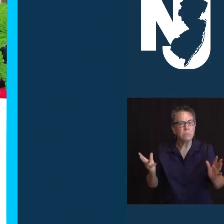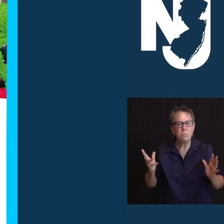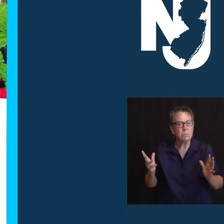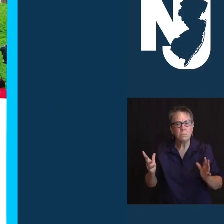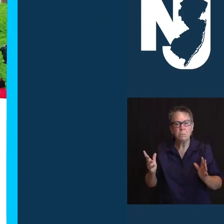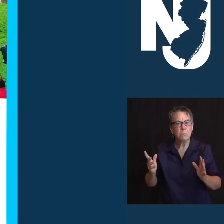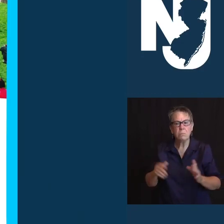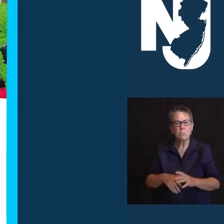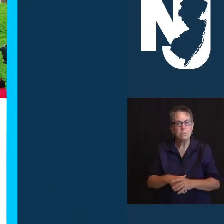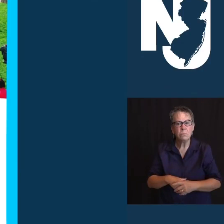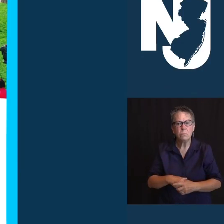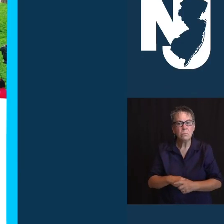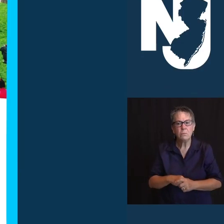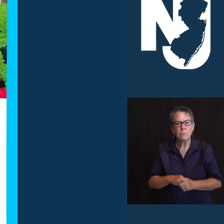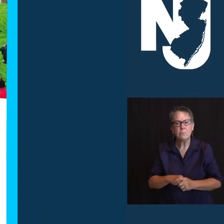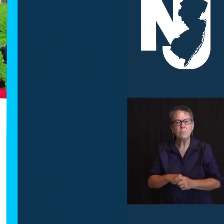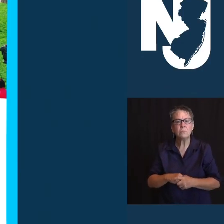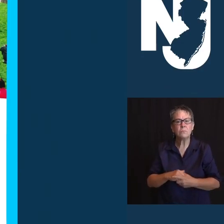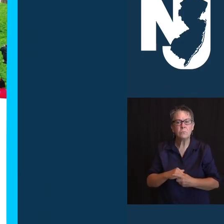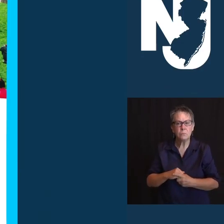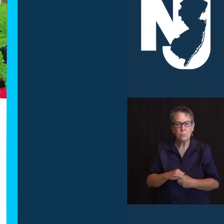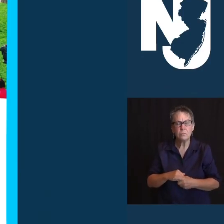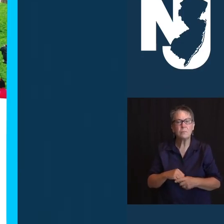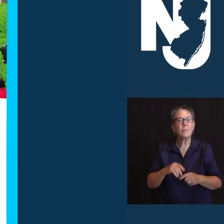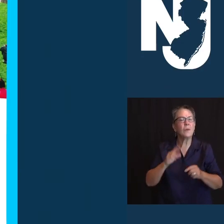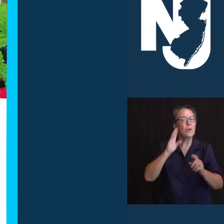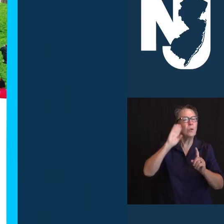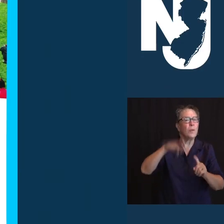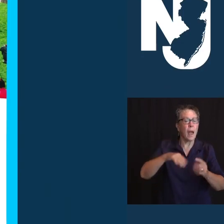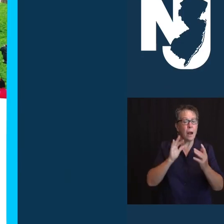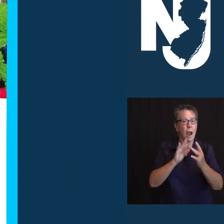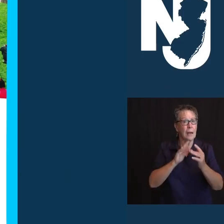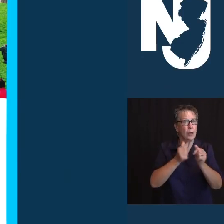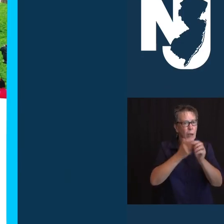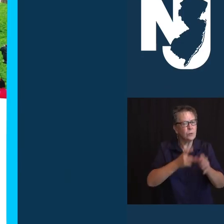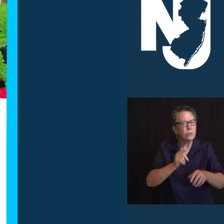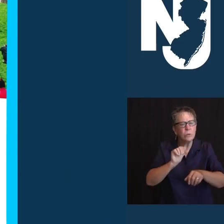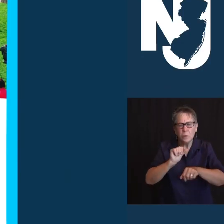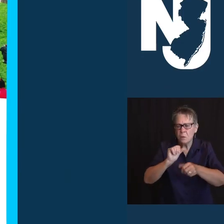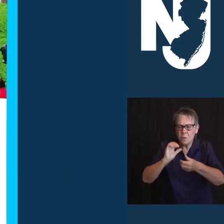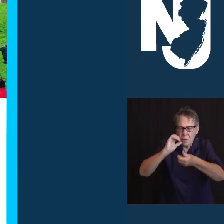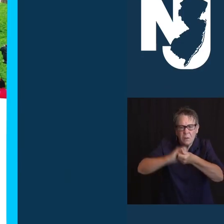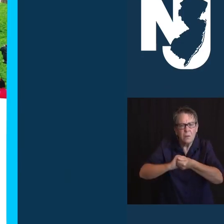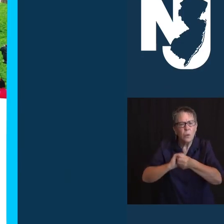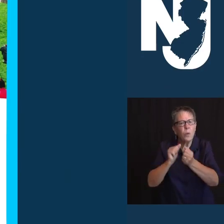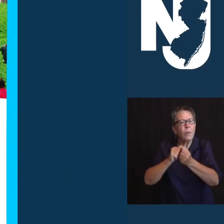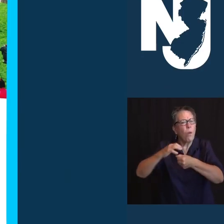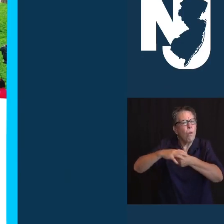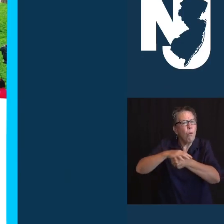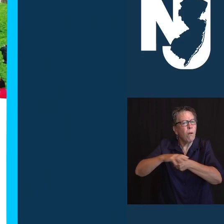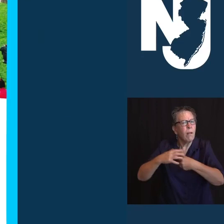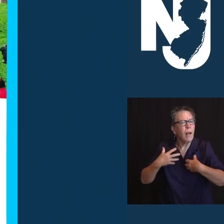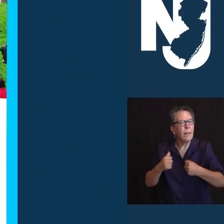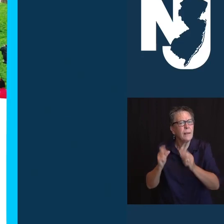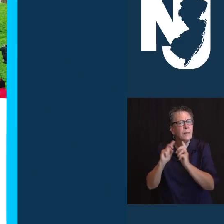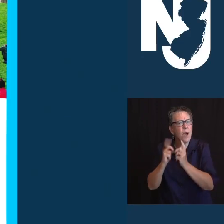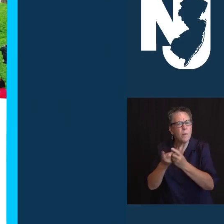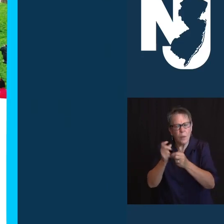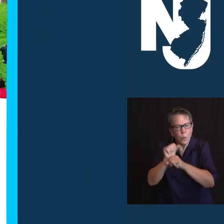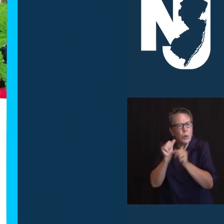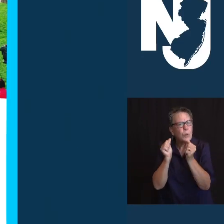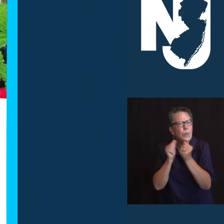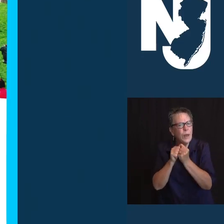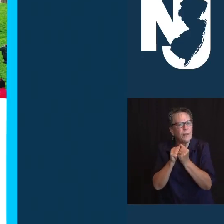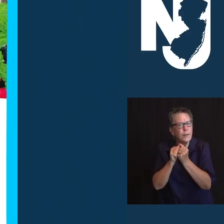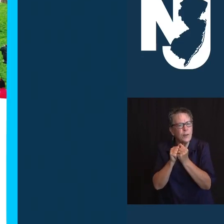scam, hang up and call your local health department. If a contact tracer cannot reach you, they will leave a voicemail. Please call